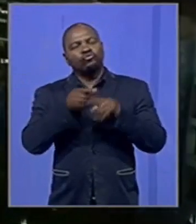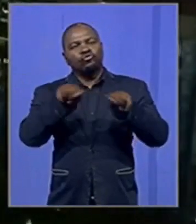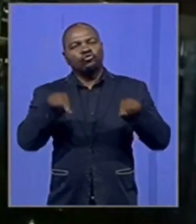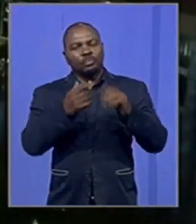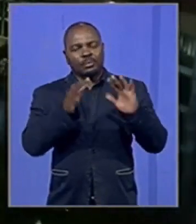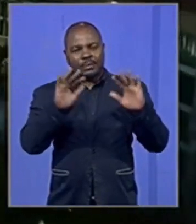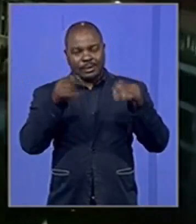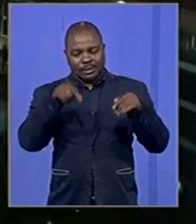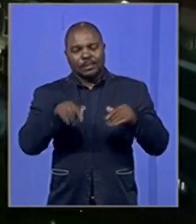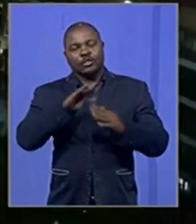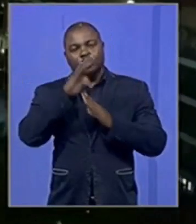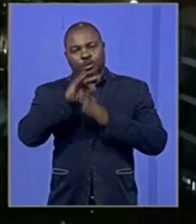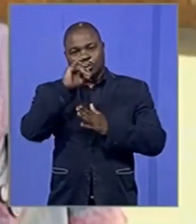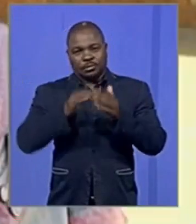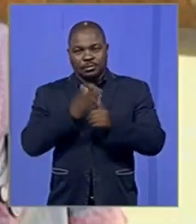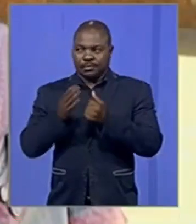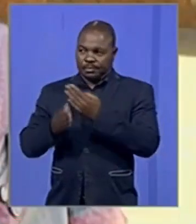ka dihlogo.